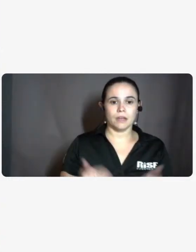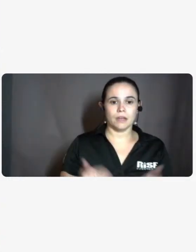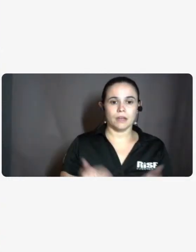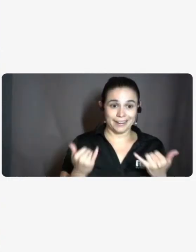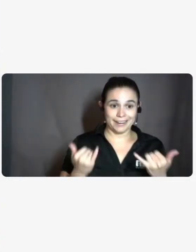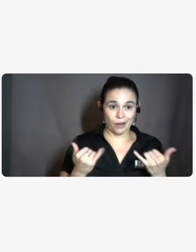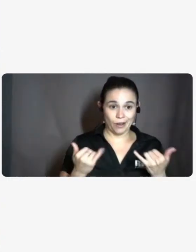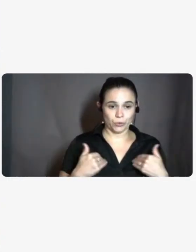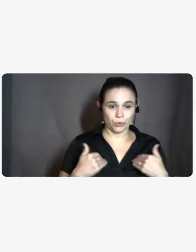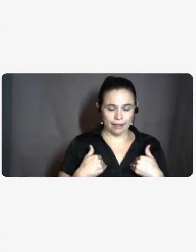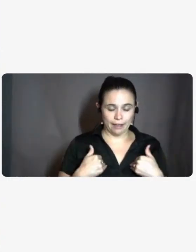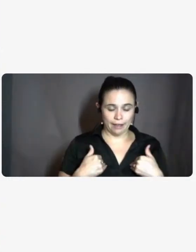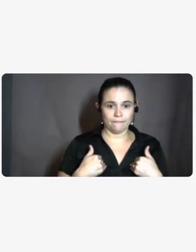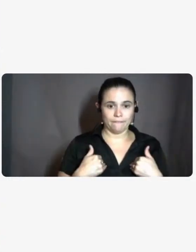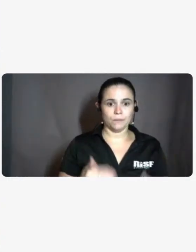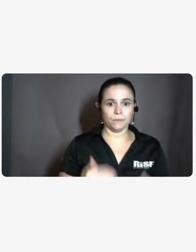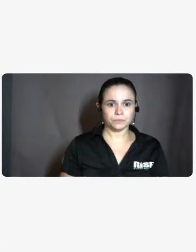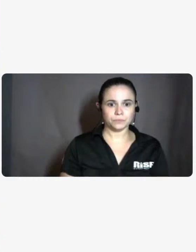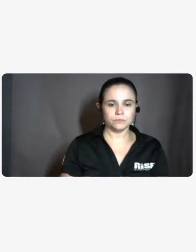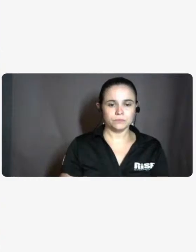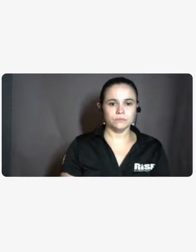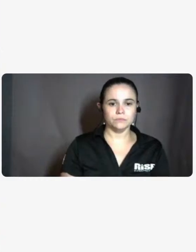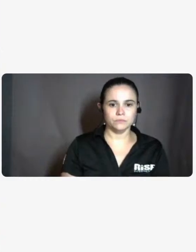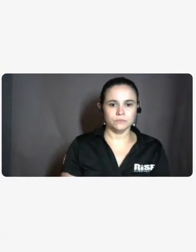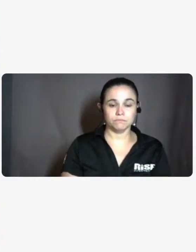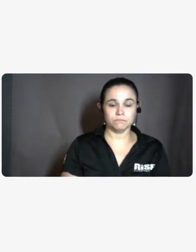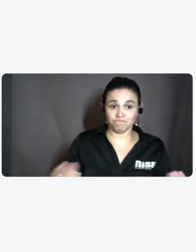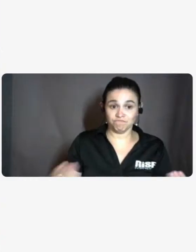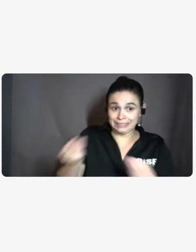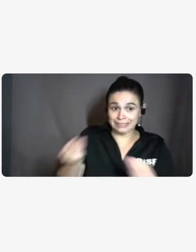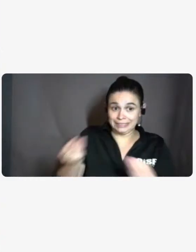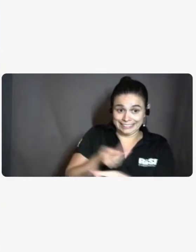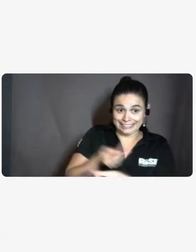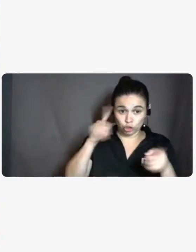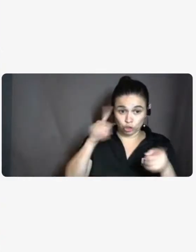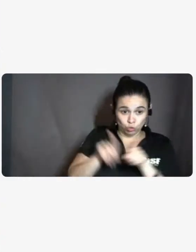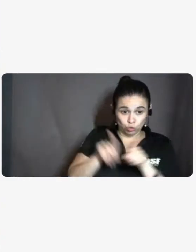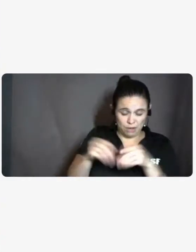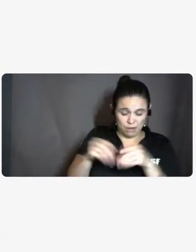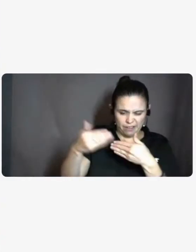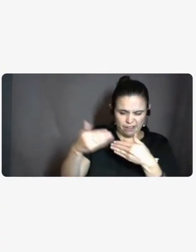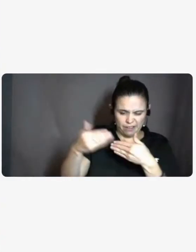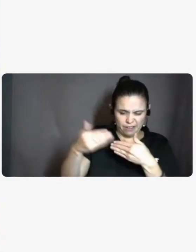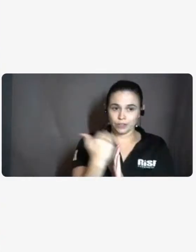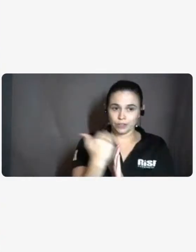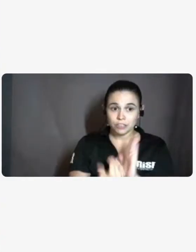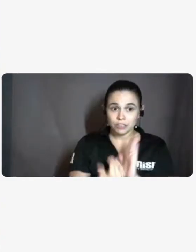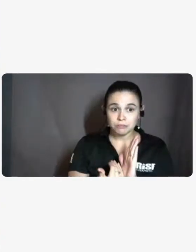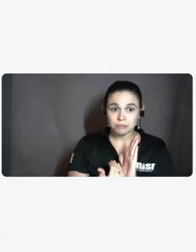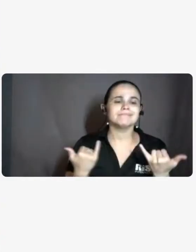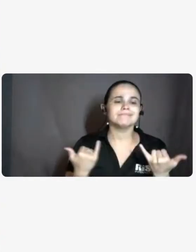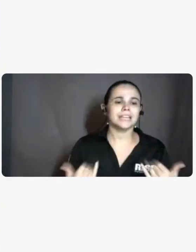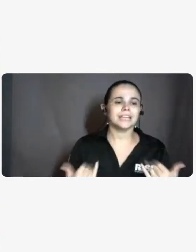exchange agreement that we have on the agenda, the ability to bring that new school to you. So